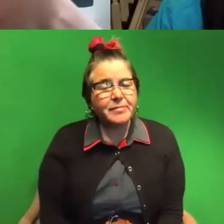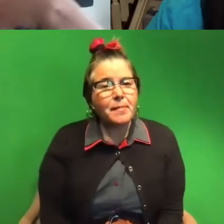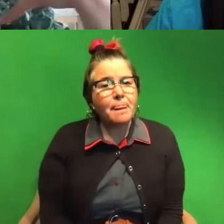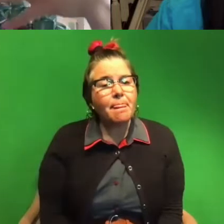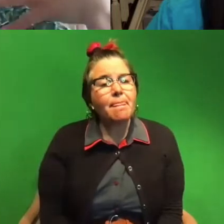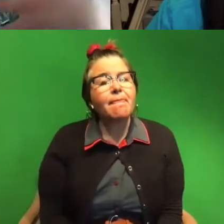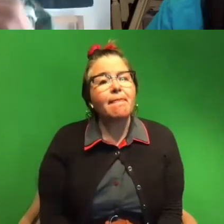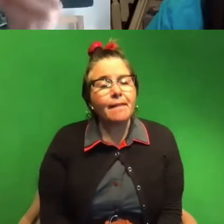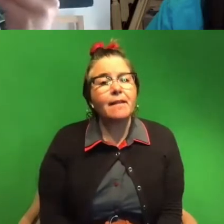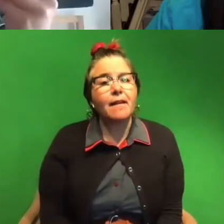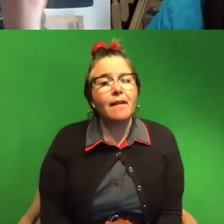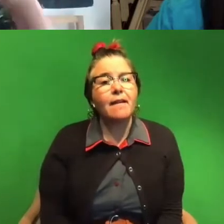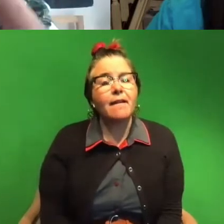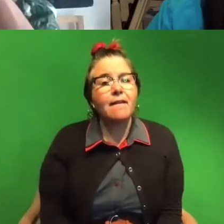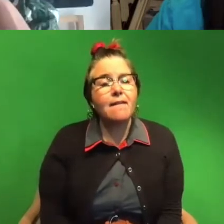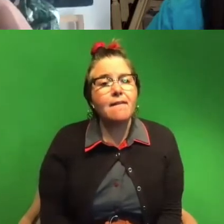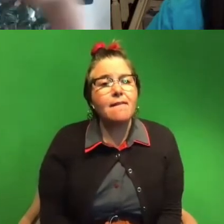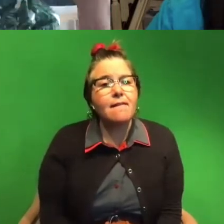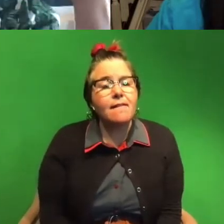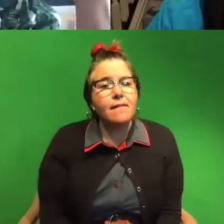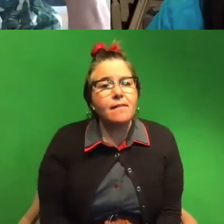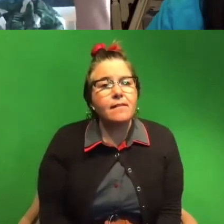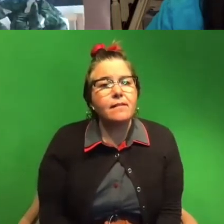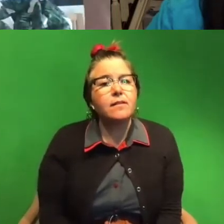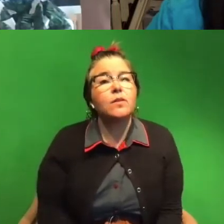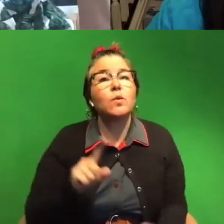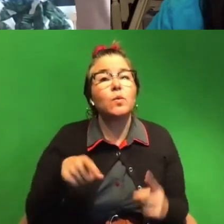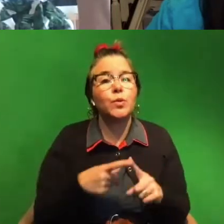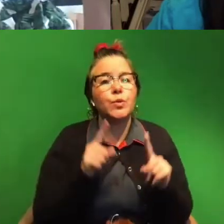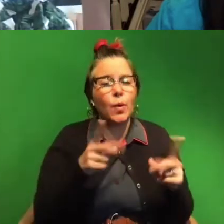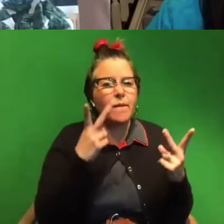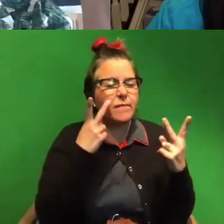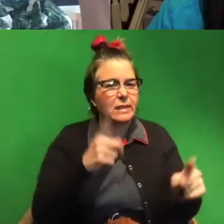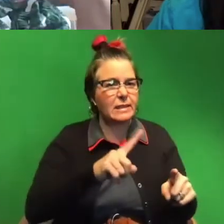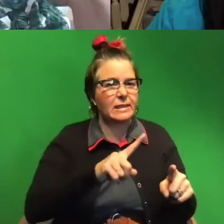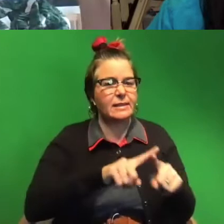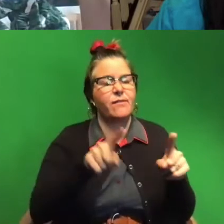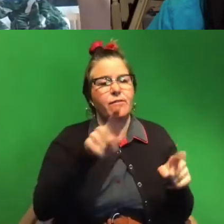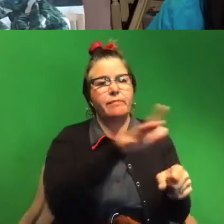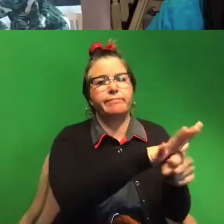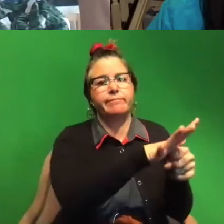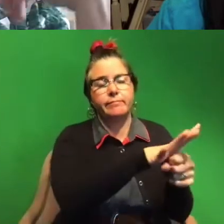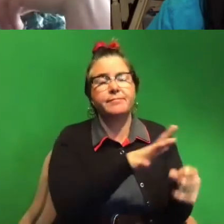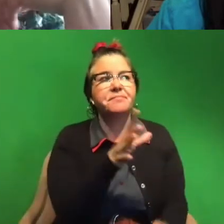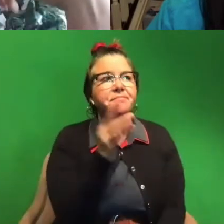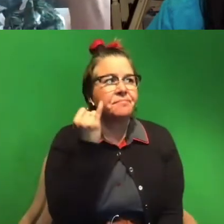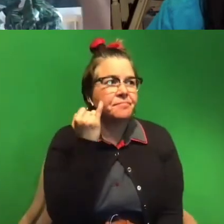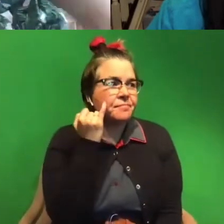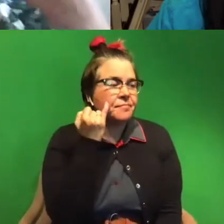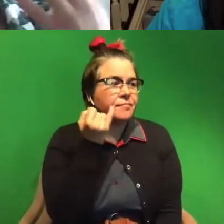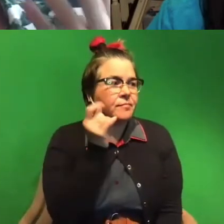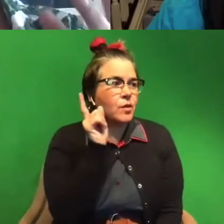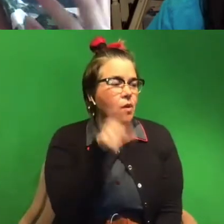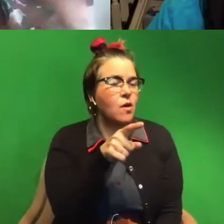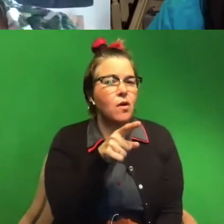There is a part of when you go and you visit a different location, and let's say you go out and you